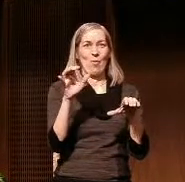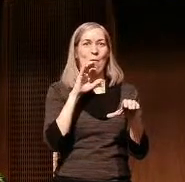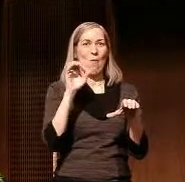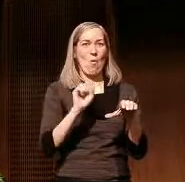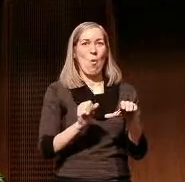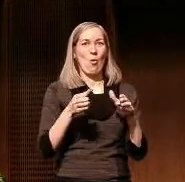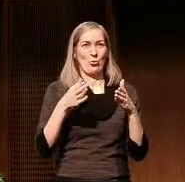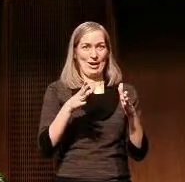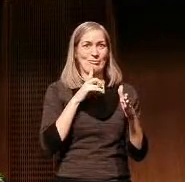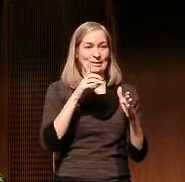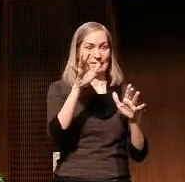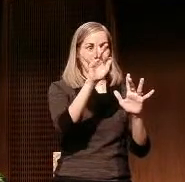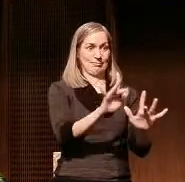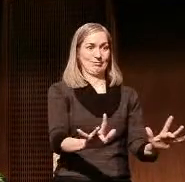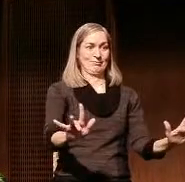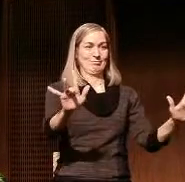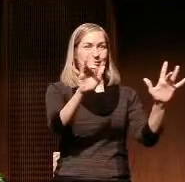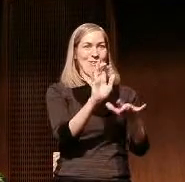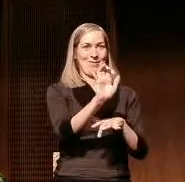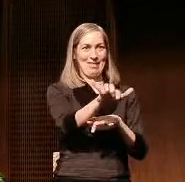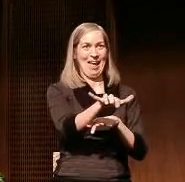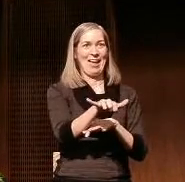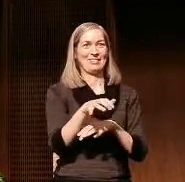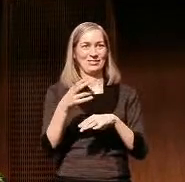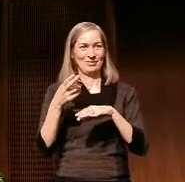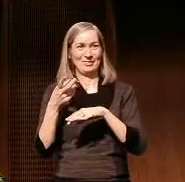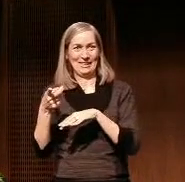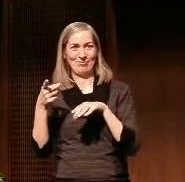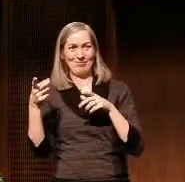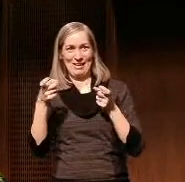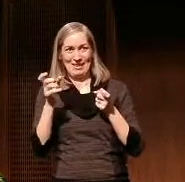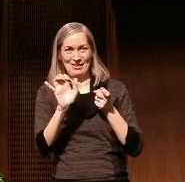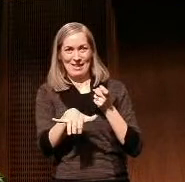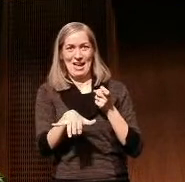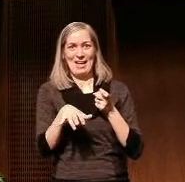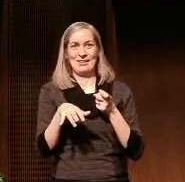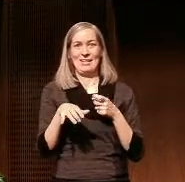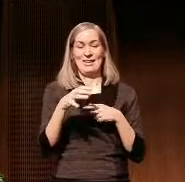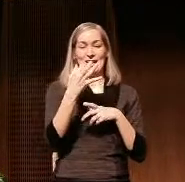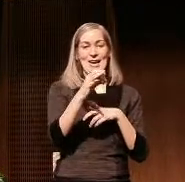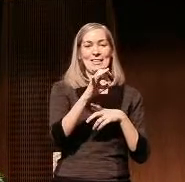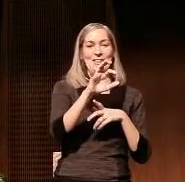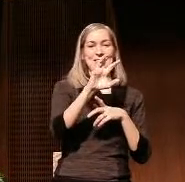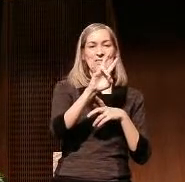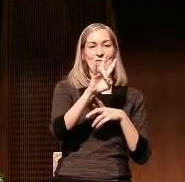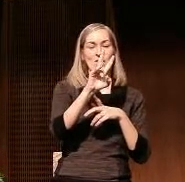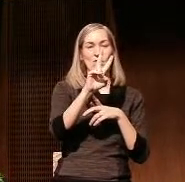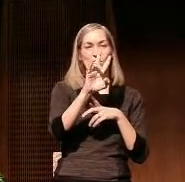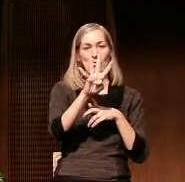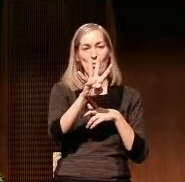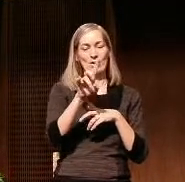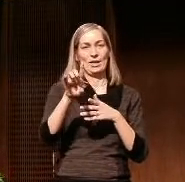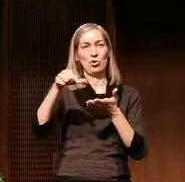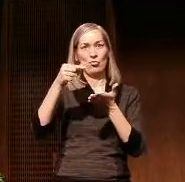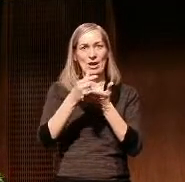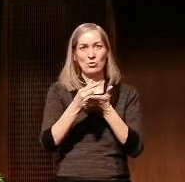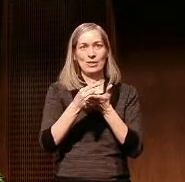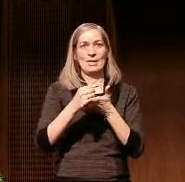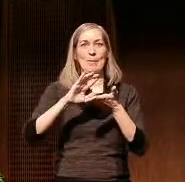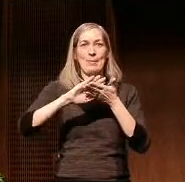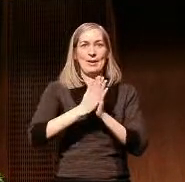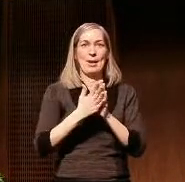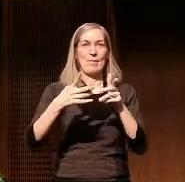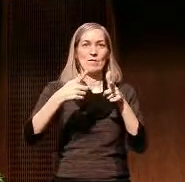After his graduation in 1974, he became the first director of the Extension School here